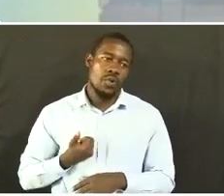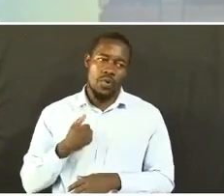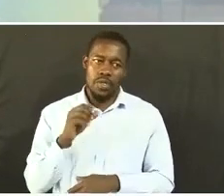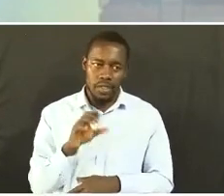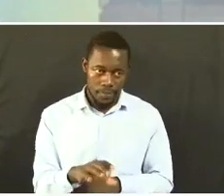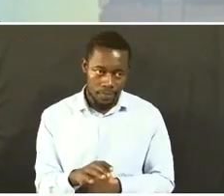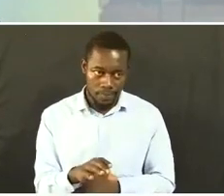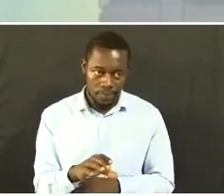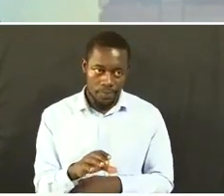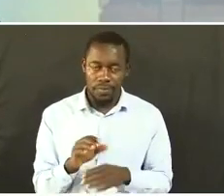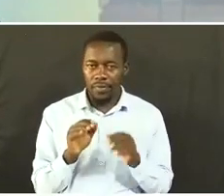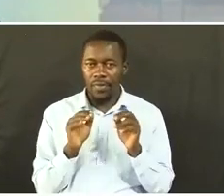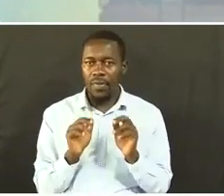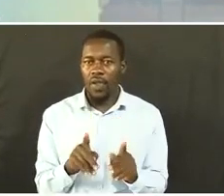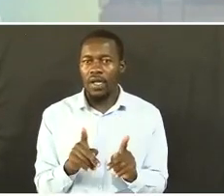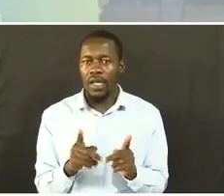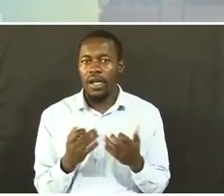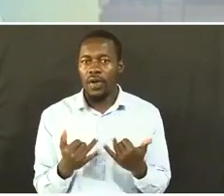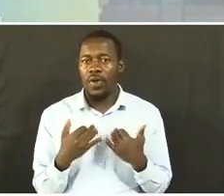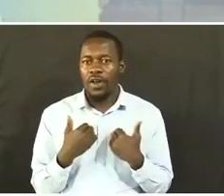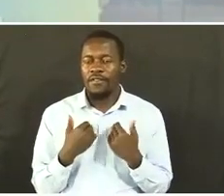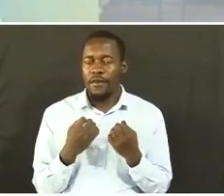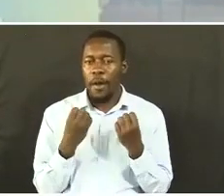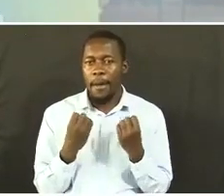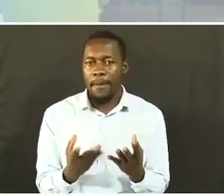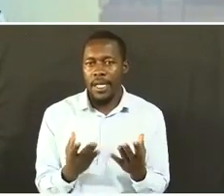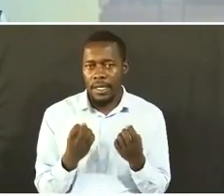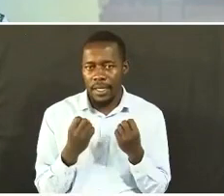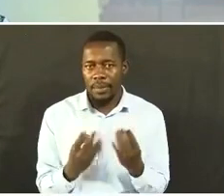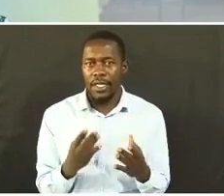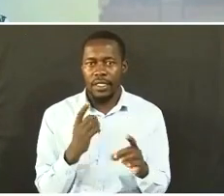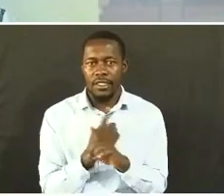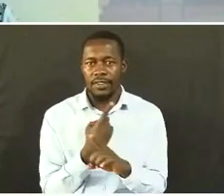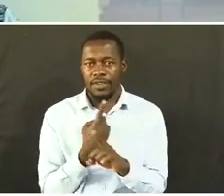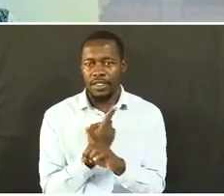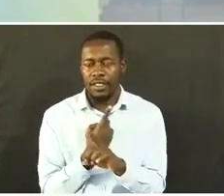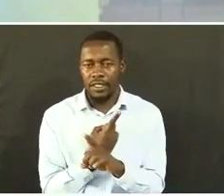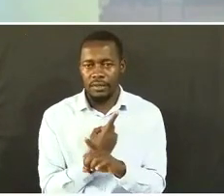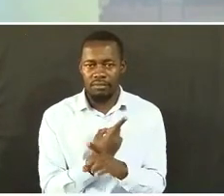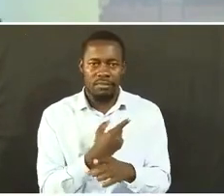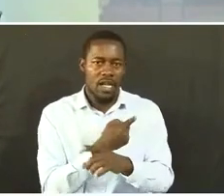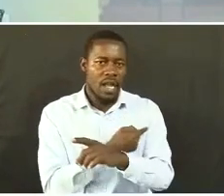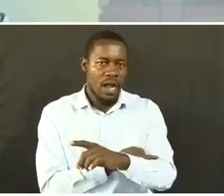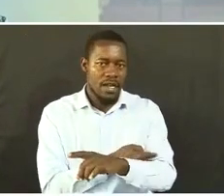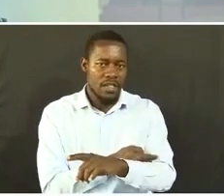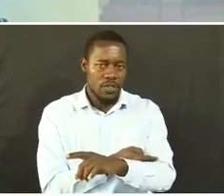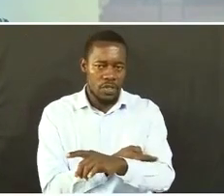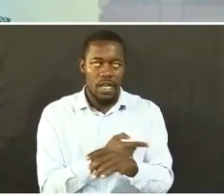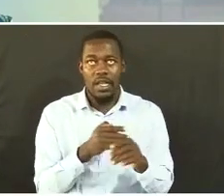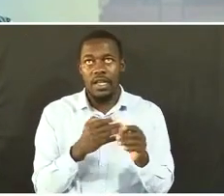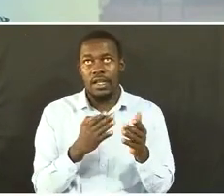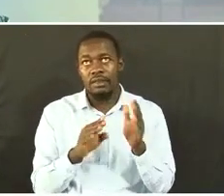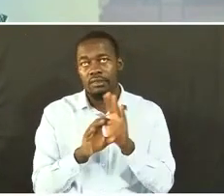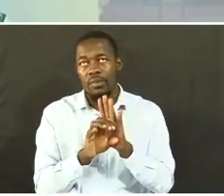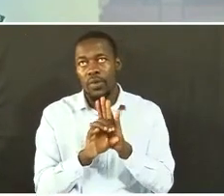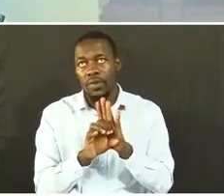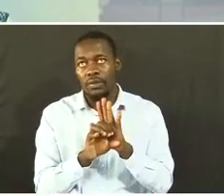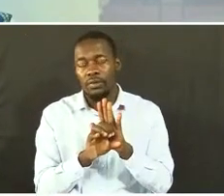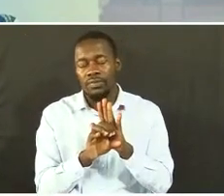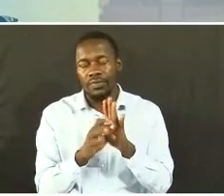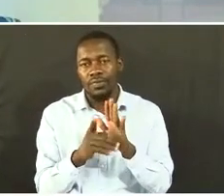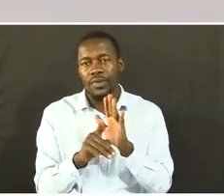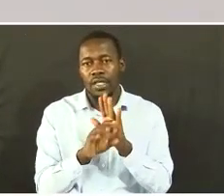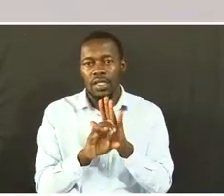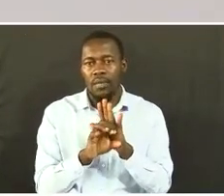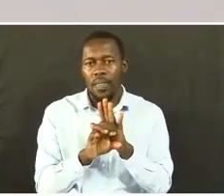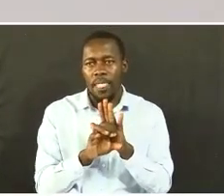there are many other addictions. And these many other addictions, unfortunately, reinforce the drug addictions. So you may say,